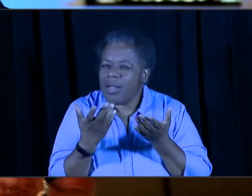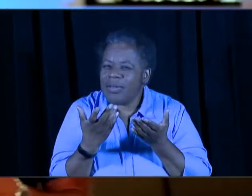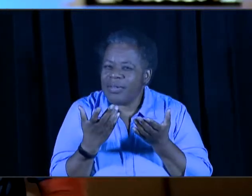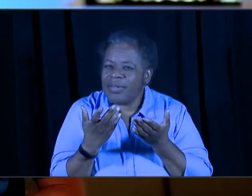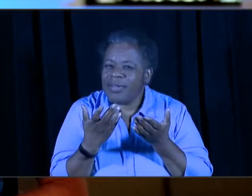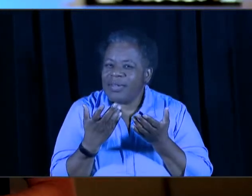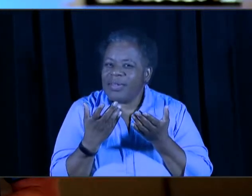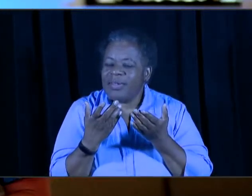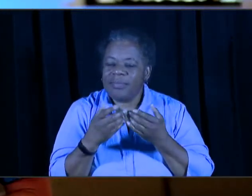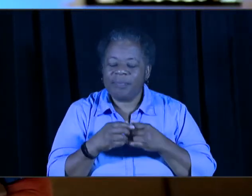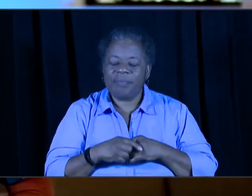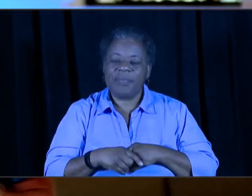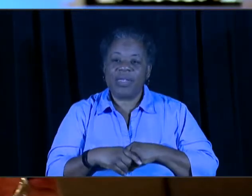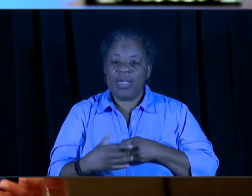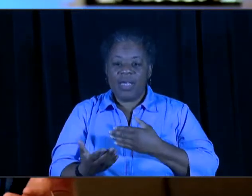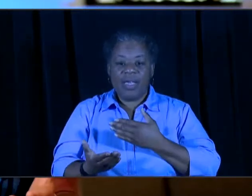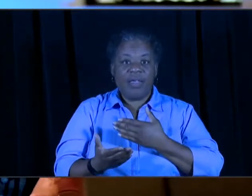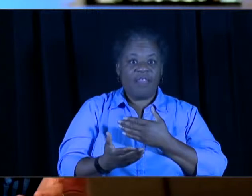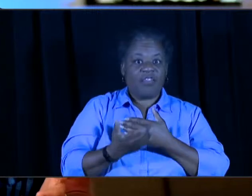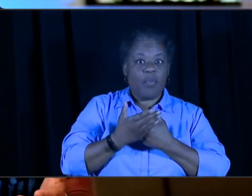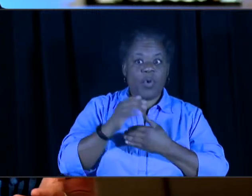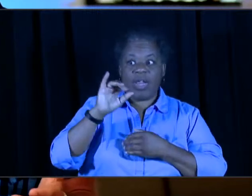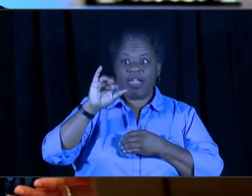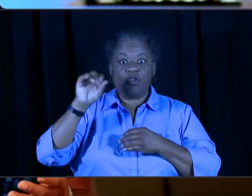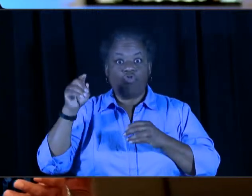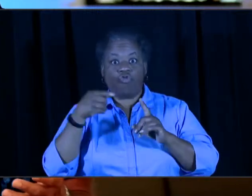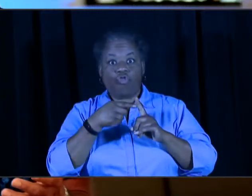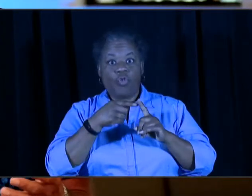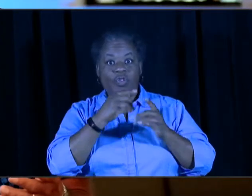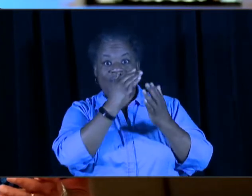Today, as we finish up the Joseph series, I'd like to talk about